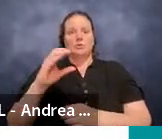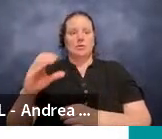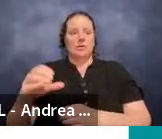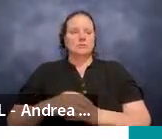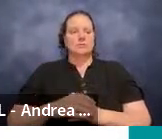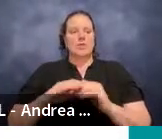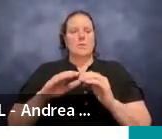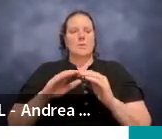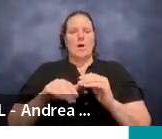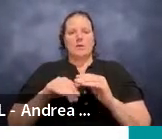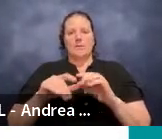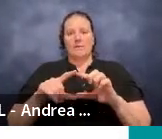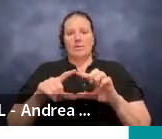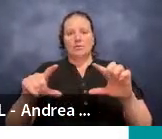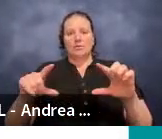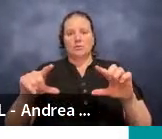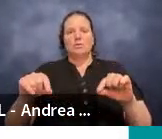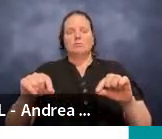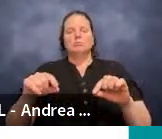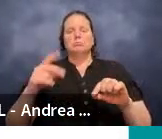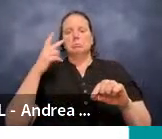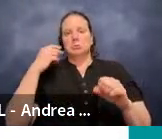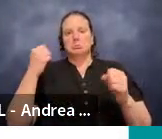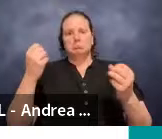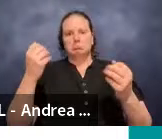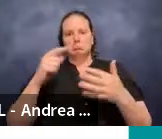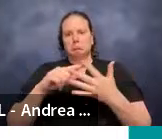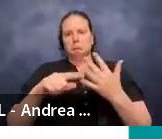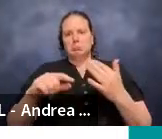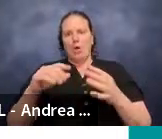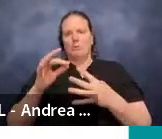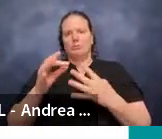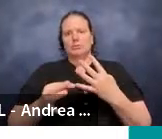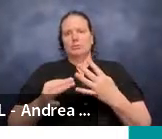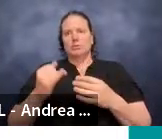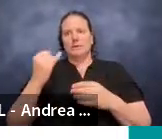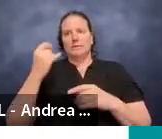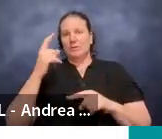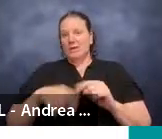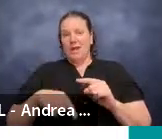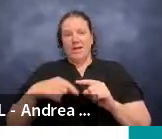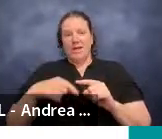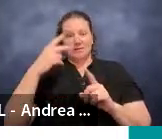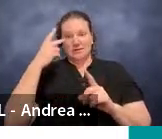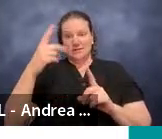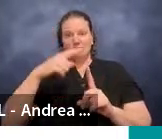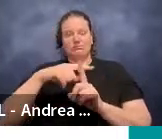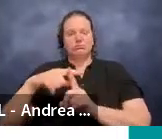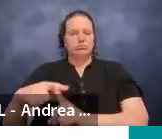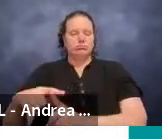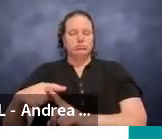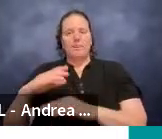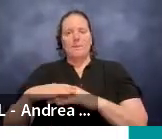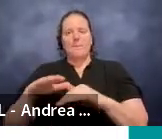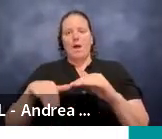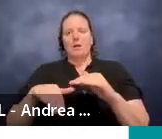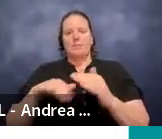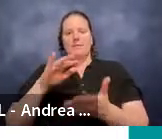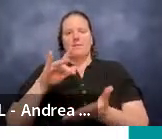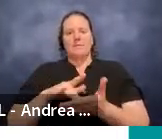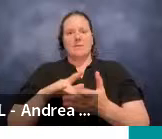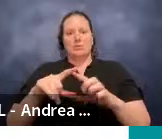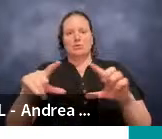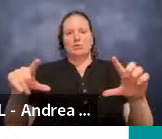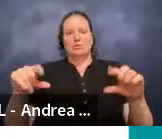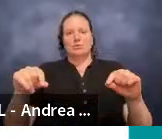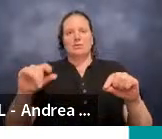of your screen, you should see a menu of options. If you can't see the menu, hover your mouse over the bottom middle of the screen, click on the